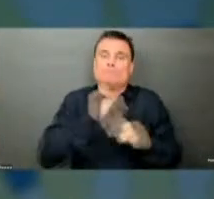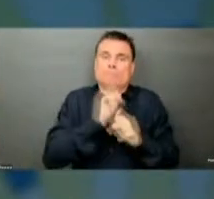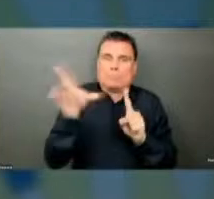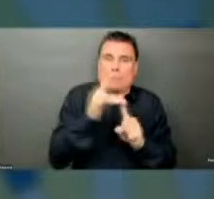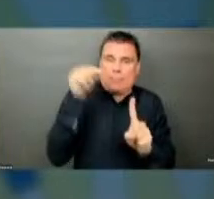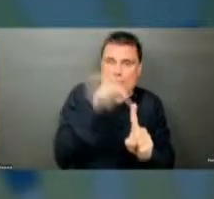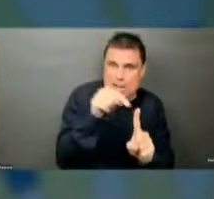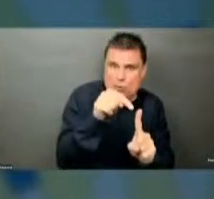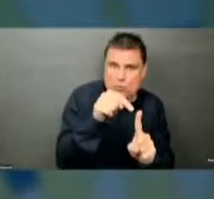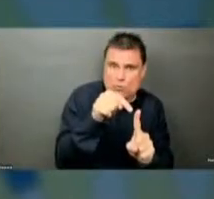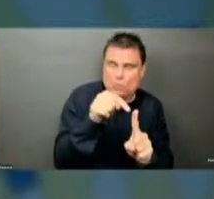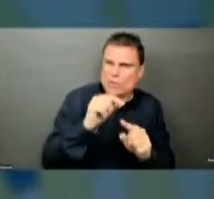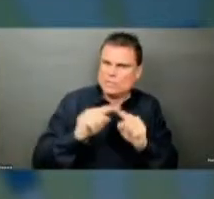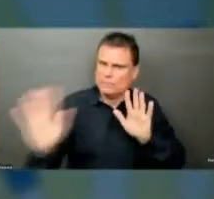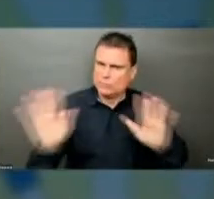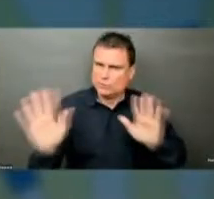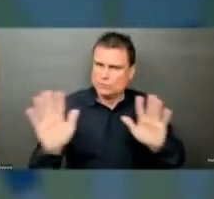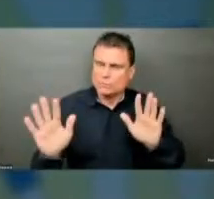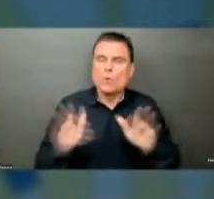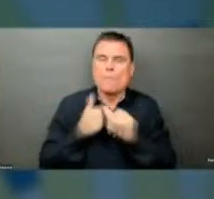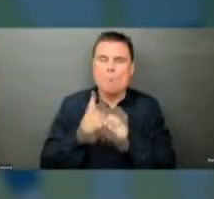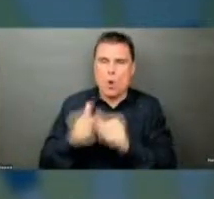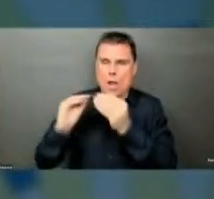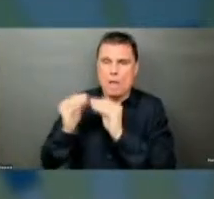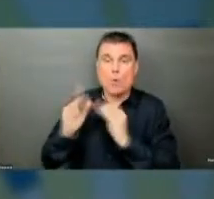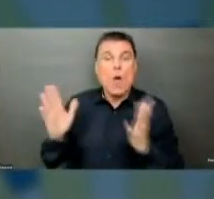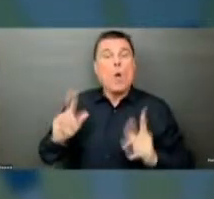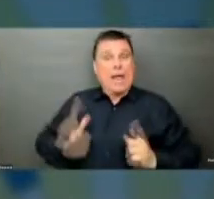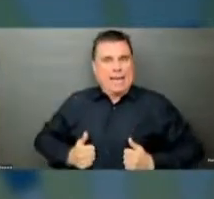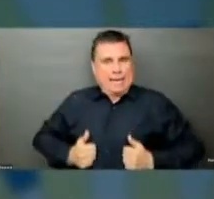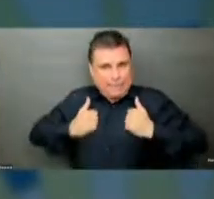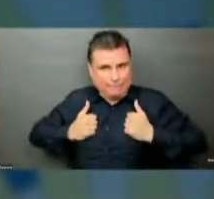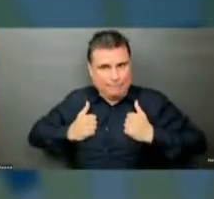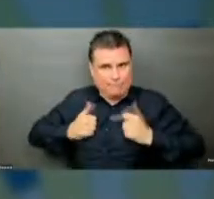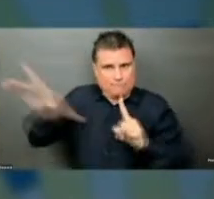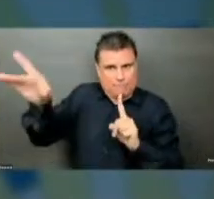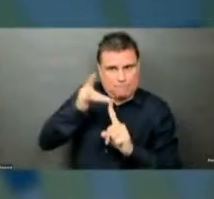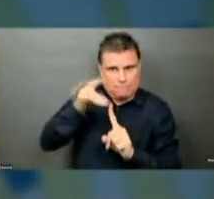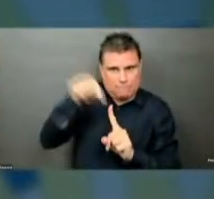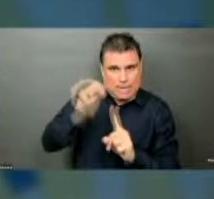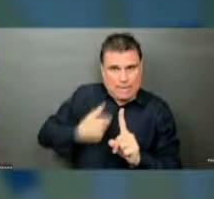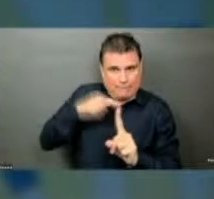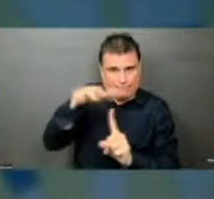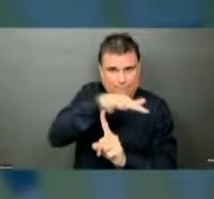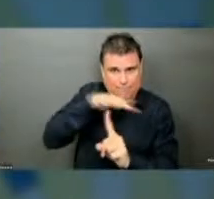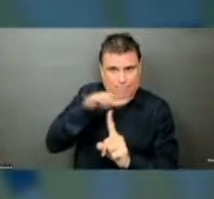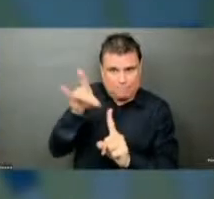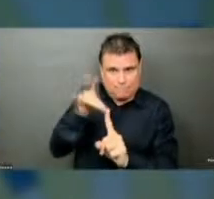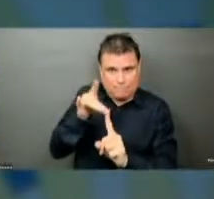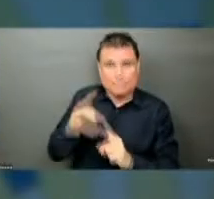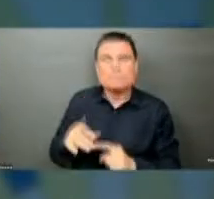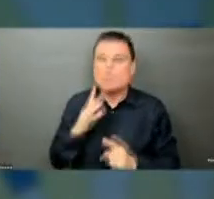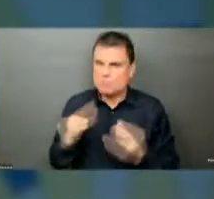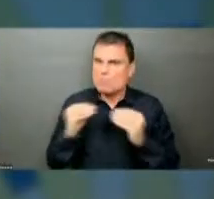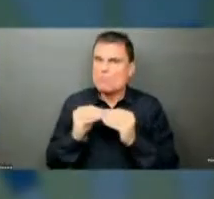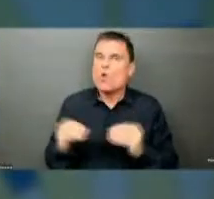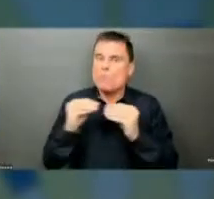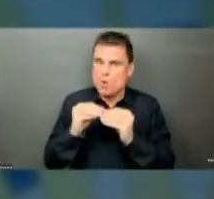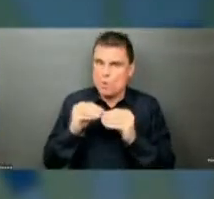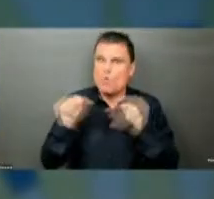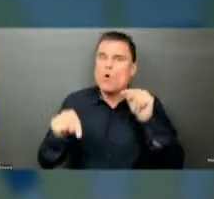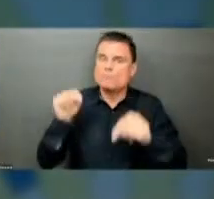area, now that we have increased numbers of cases in our local health areas, we can present this data more